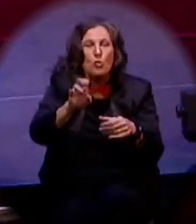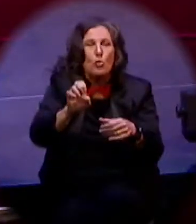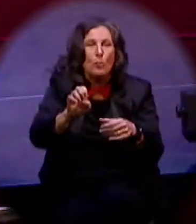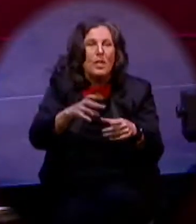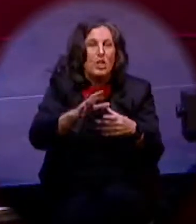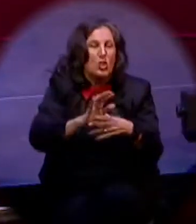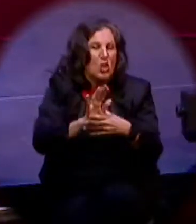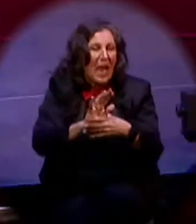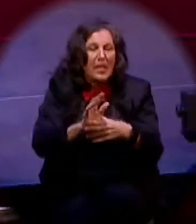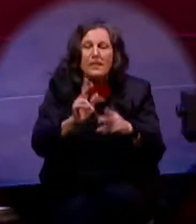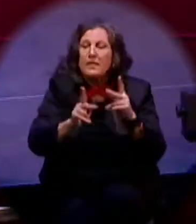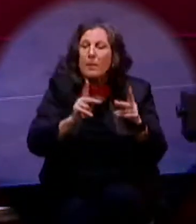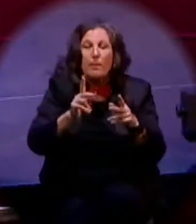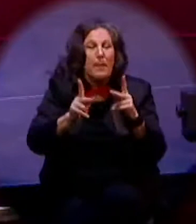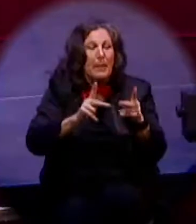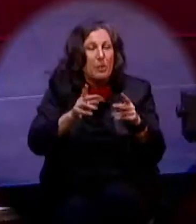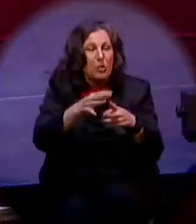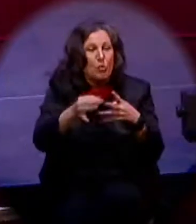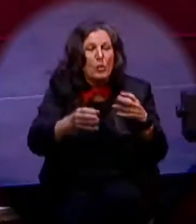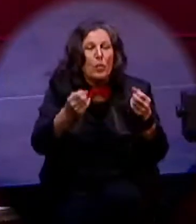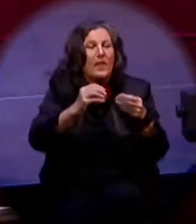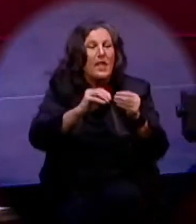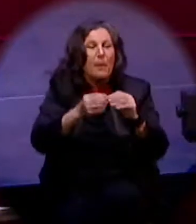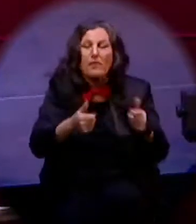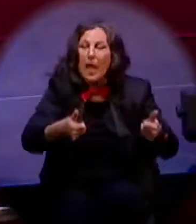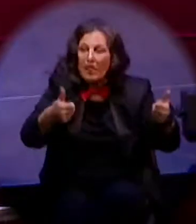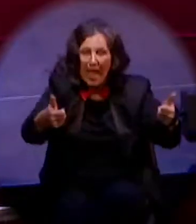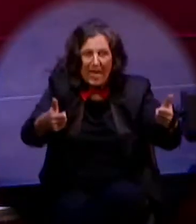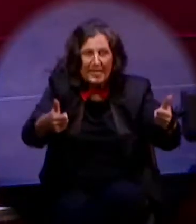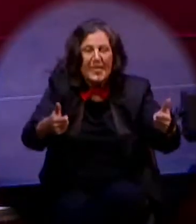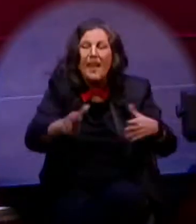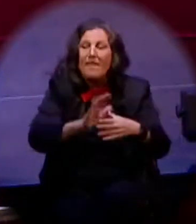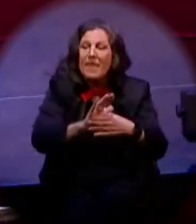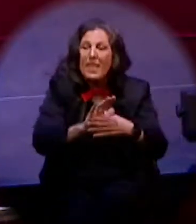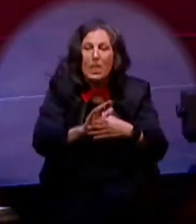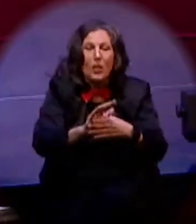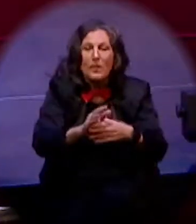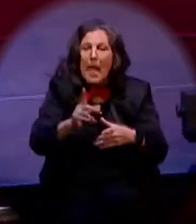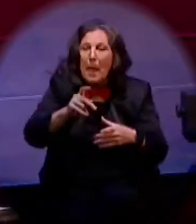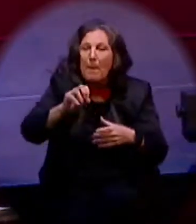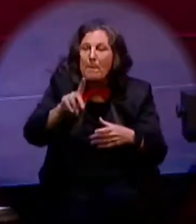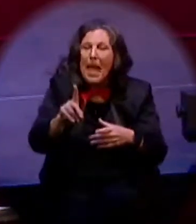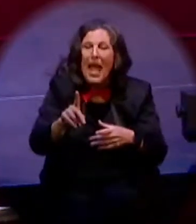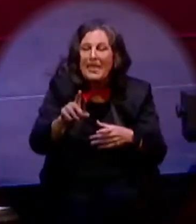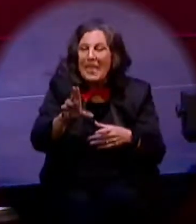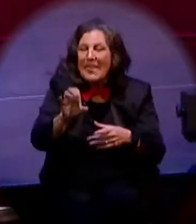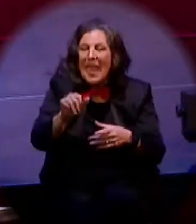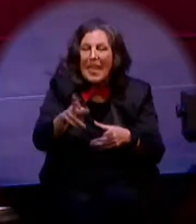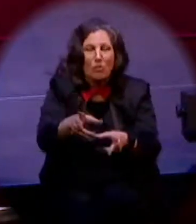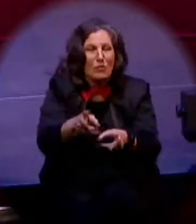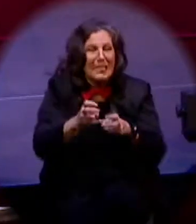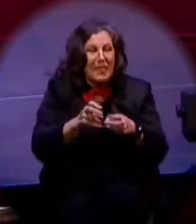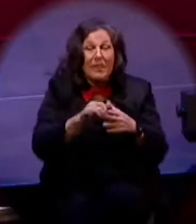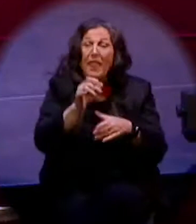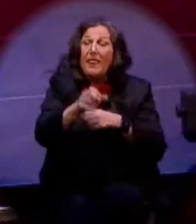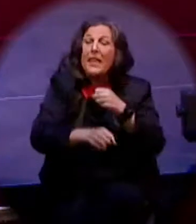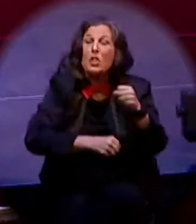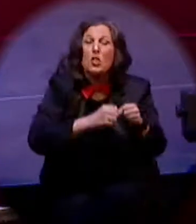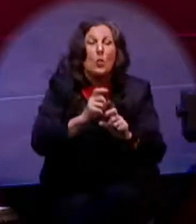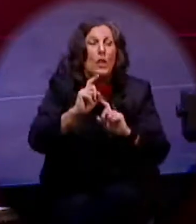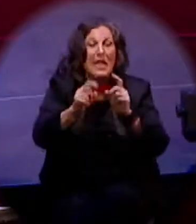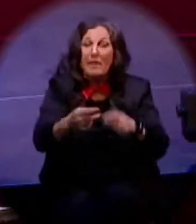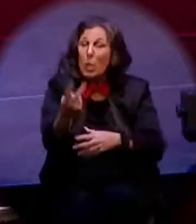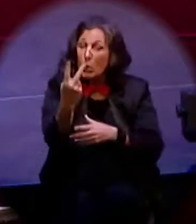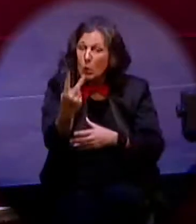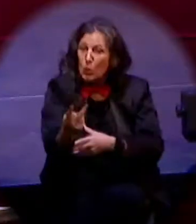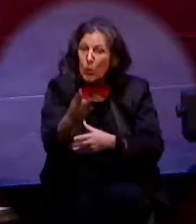channels. The People's Choice was determined by the number of likes those videos and podcasts received. This year, we're giving out